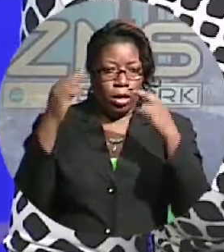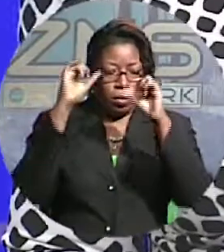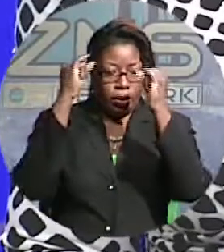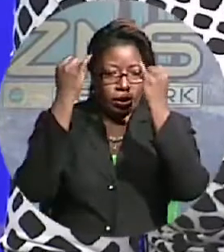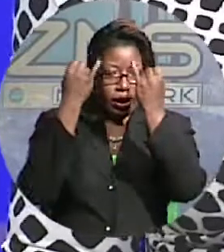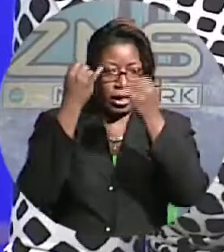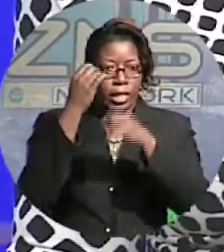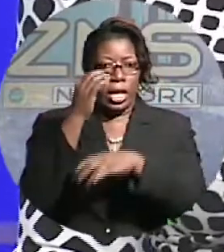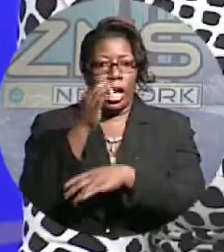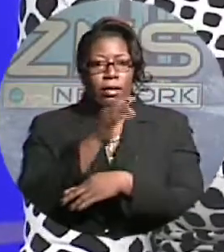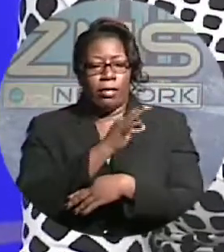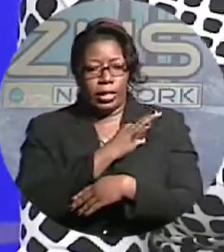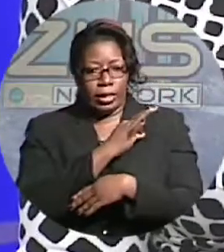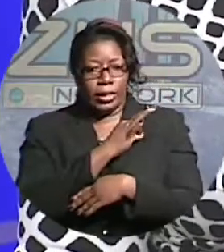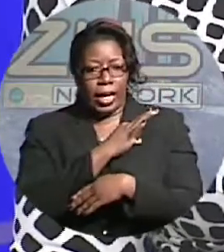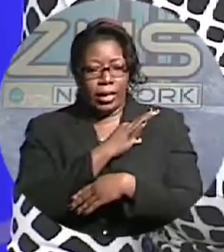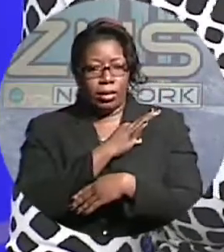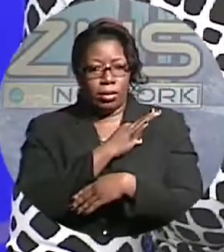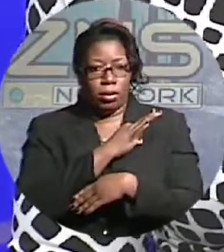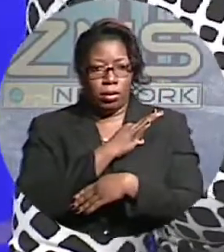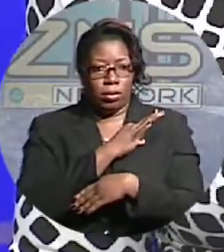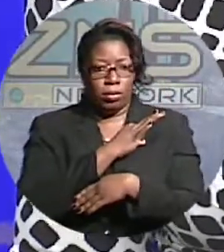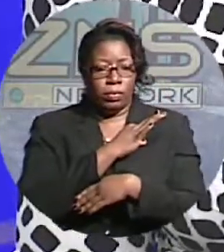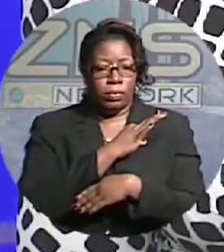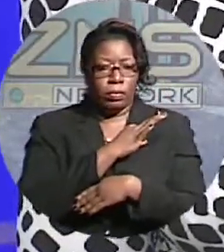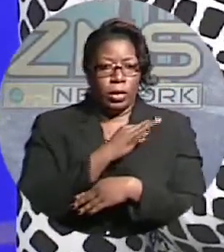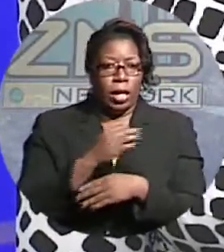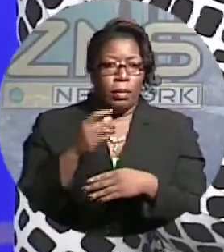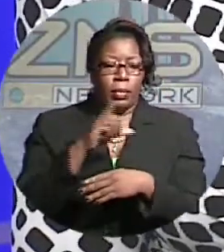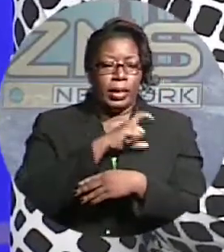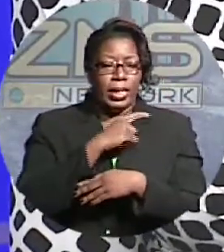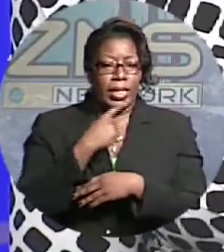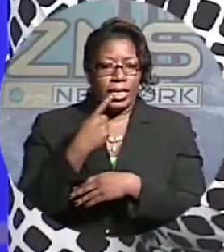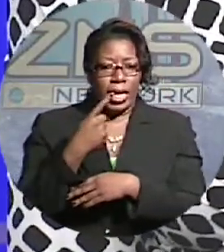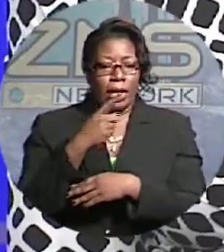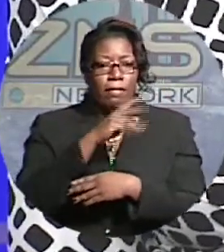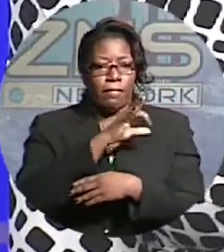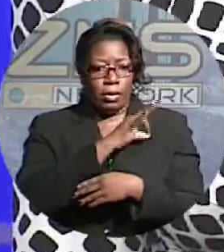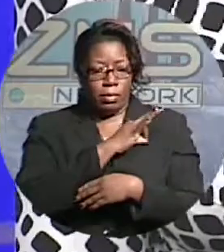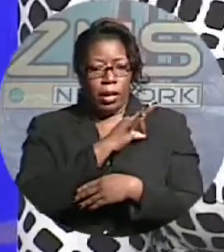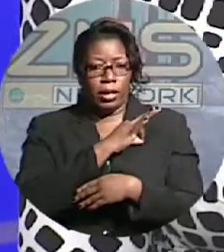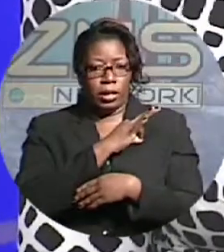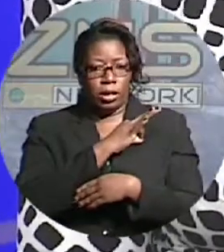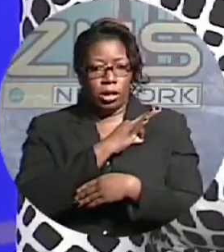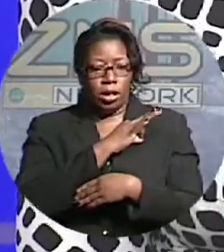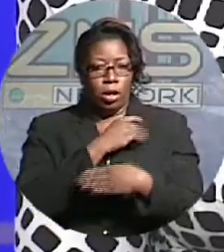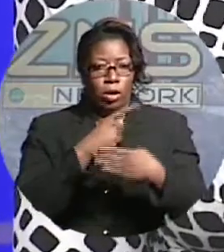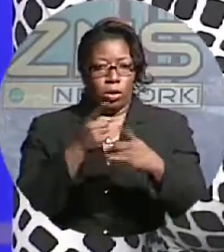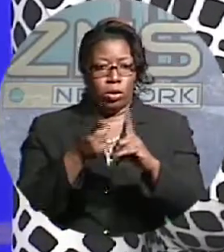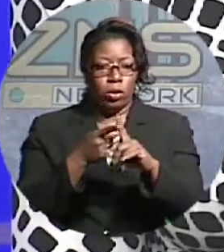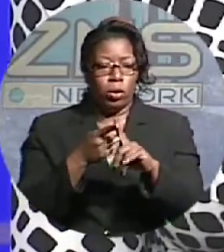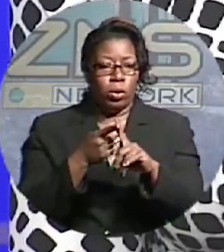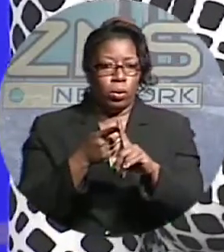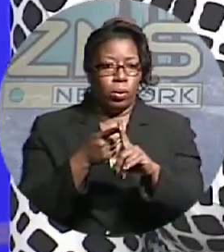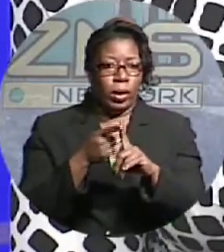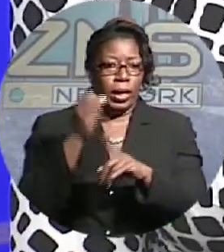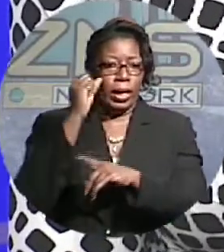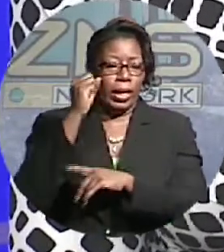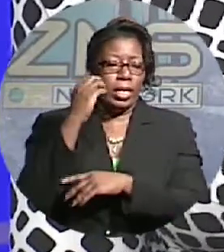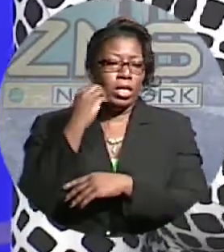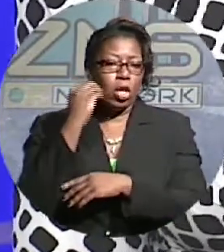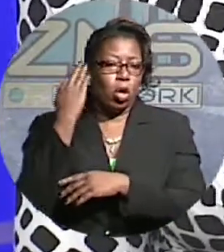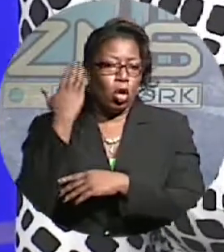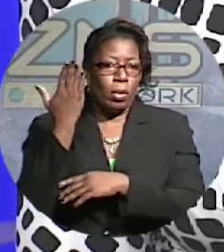pushed back to a later date due to legal issues. Police say Superintendent Fernander had just arrived in the driveway of a St. Vincent Road